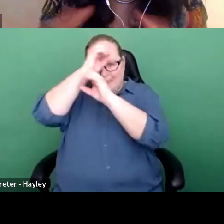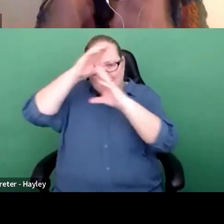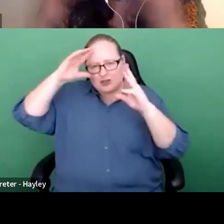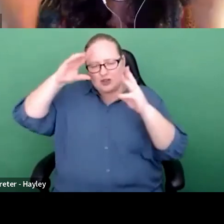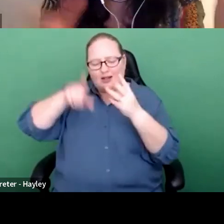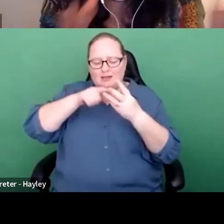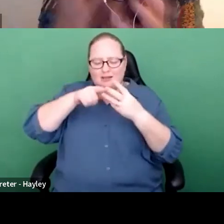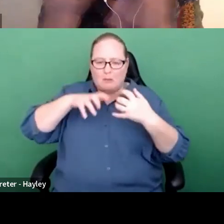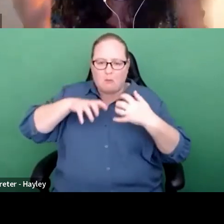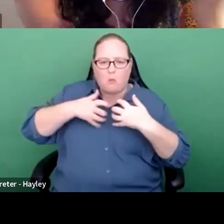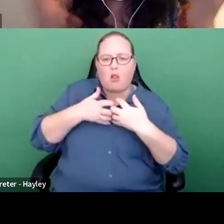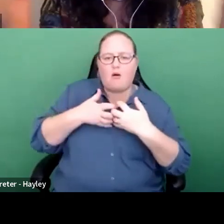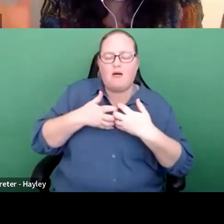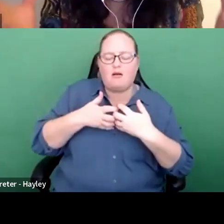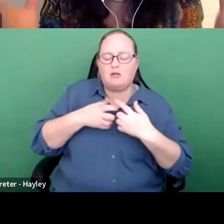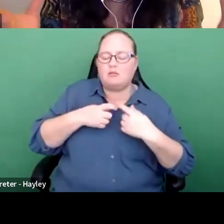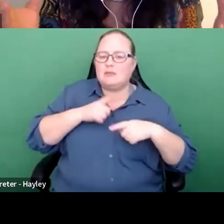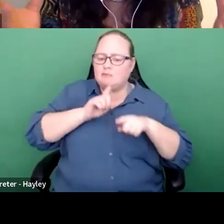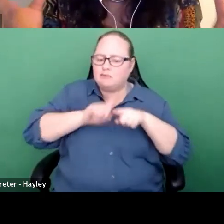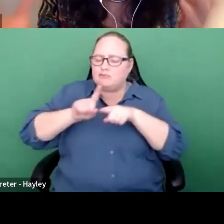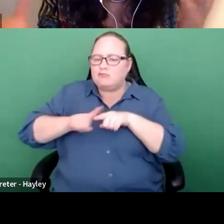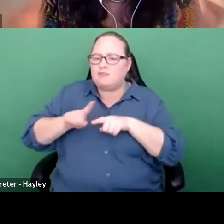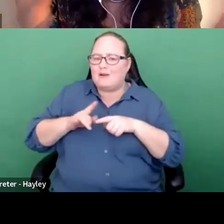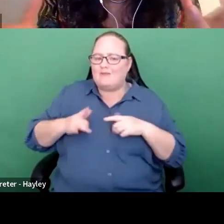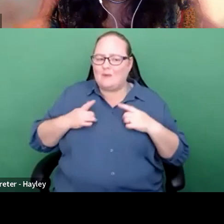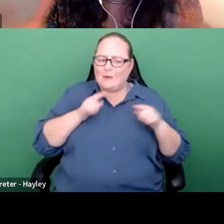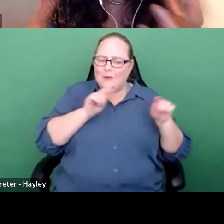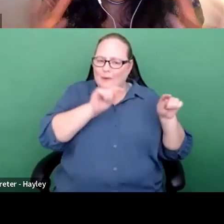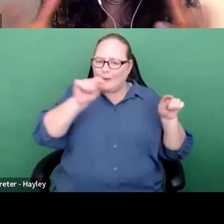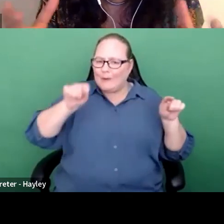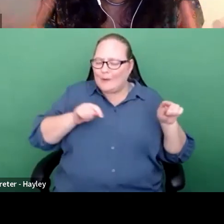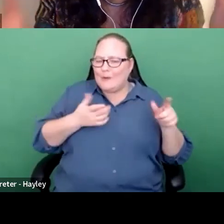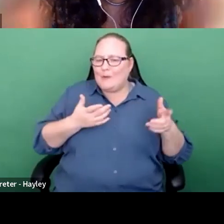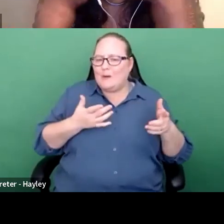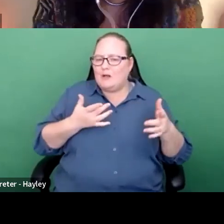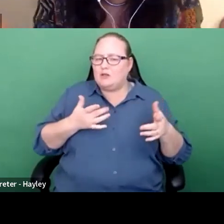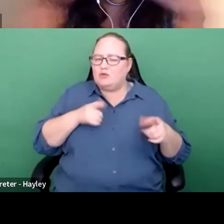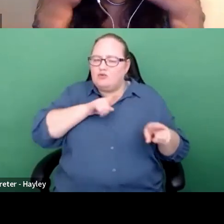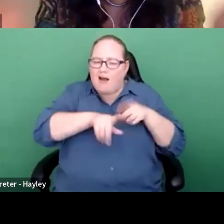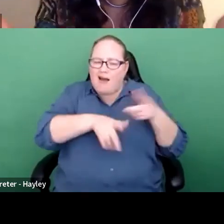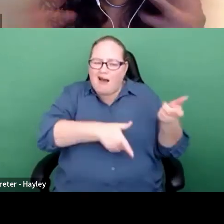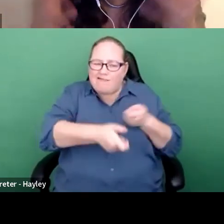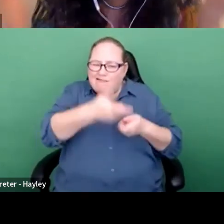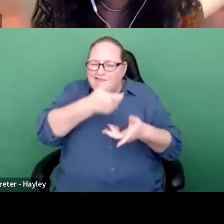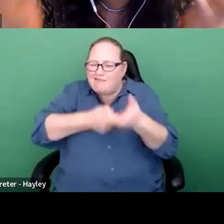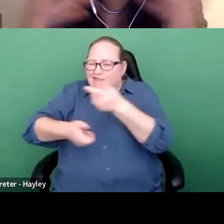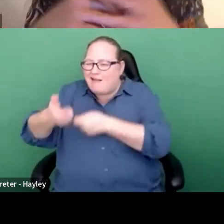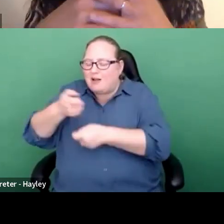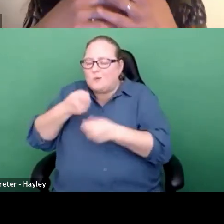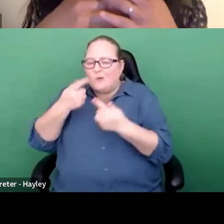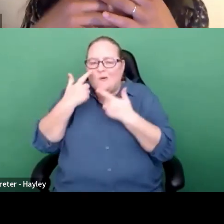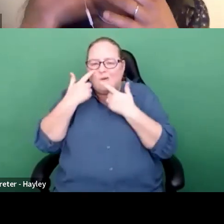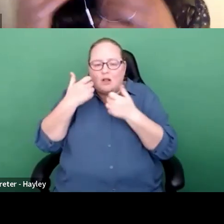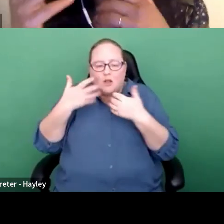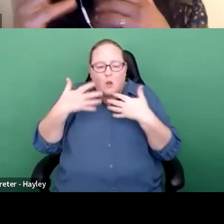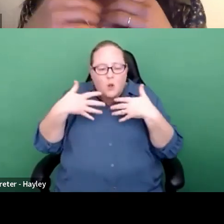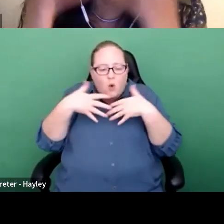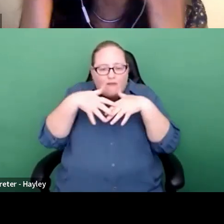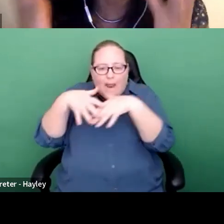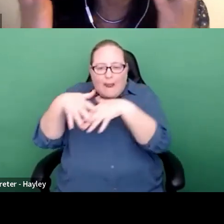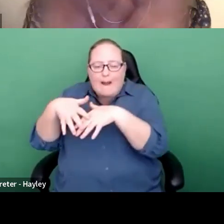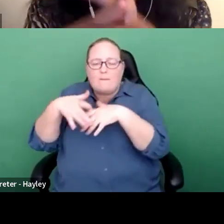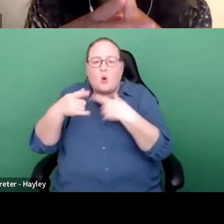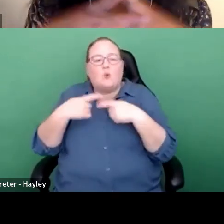different, and to draw all of these differences out would be, I think, fascinating, or where they overlap but where they're different.